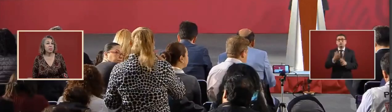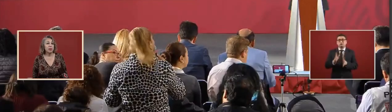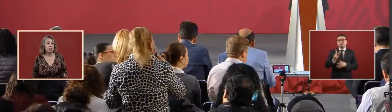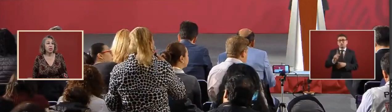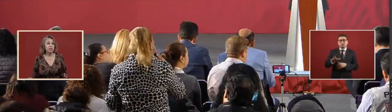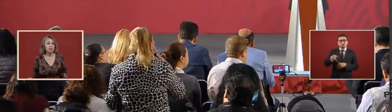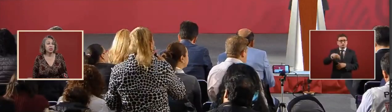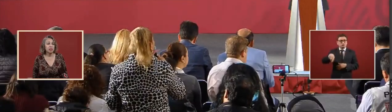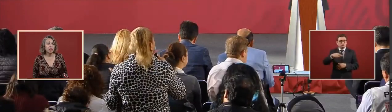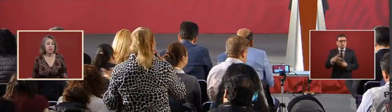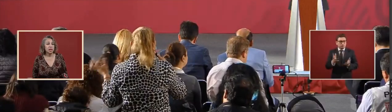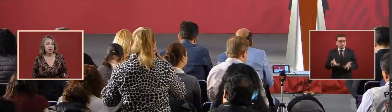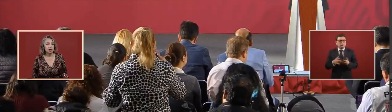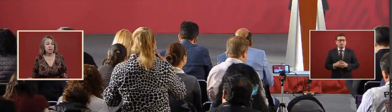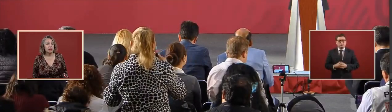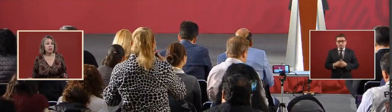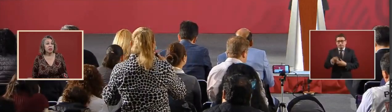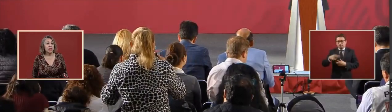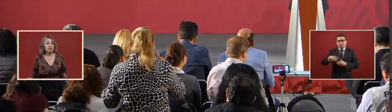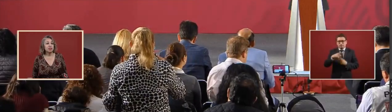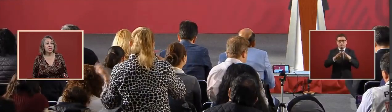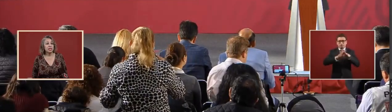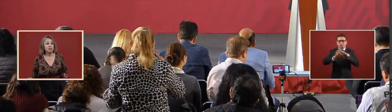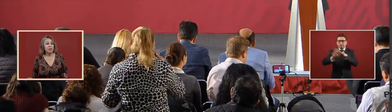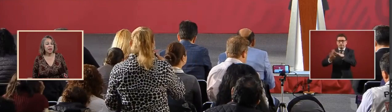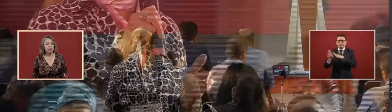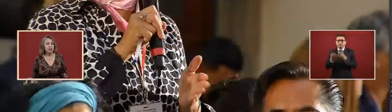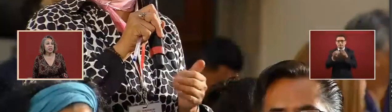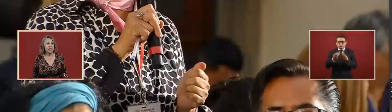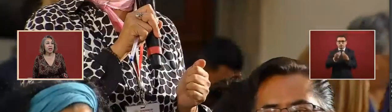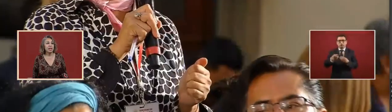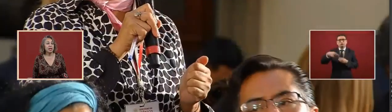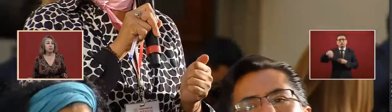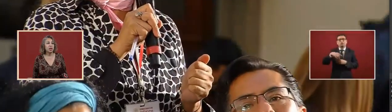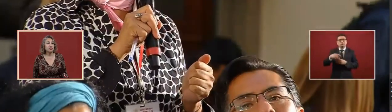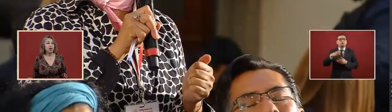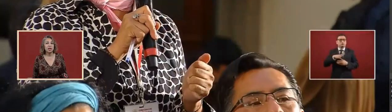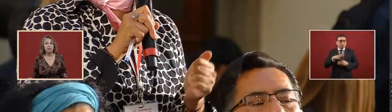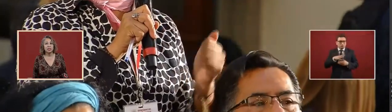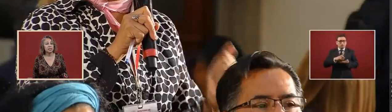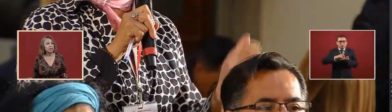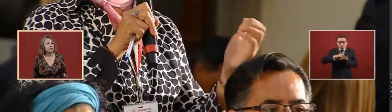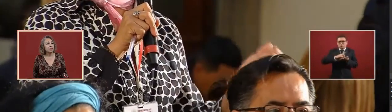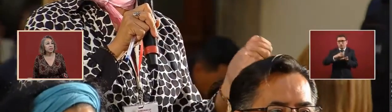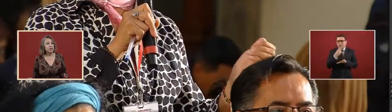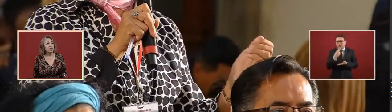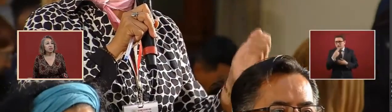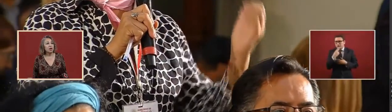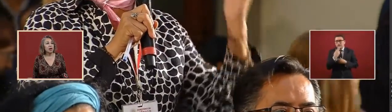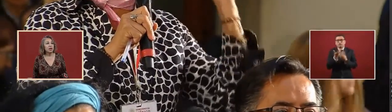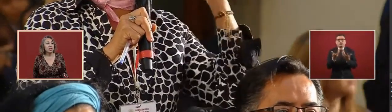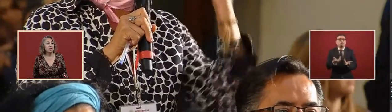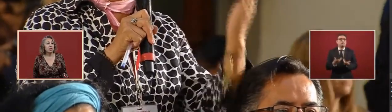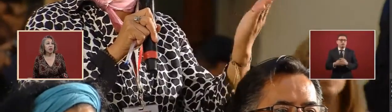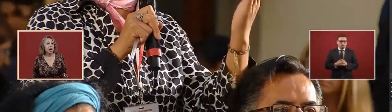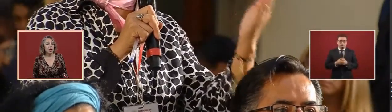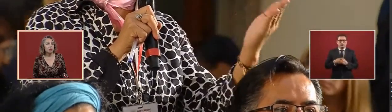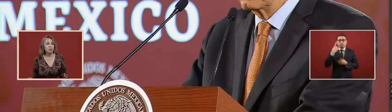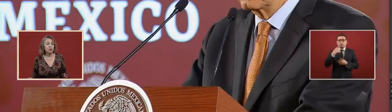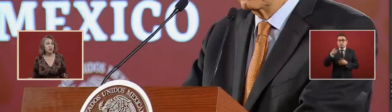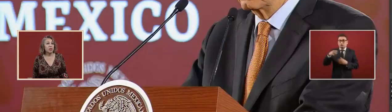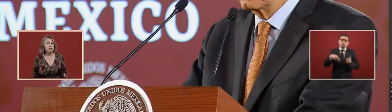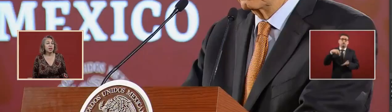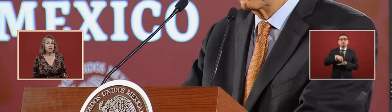already being prostituted. And there's lots of migrants, and they bring drugs. So how can you